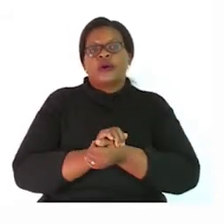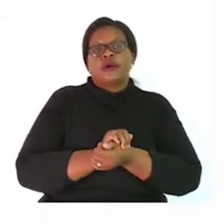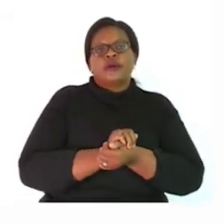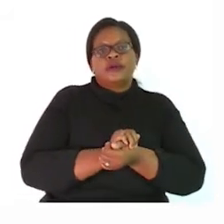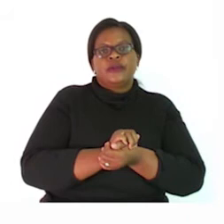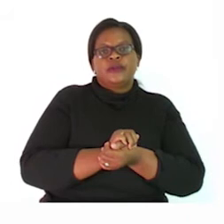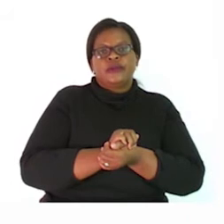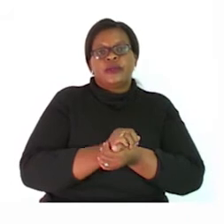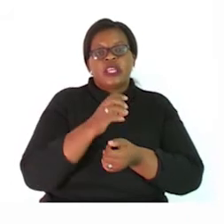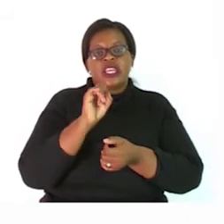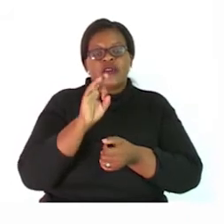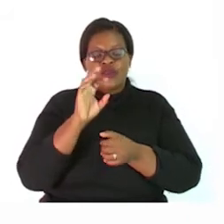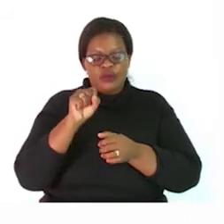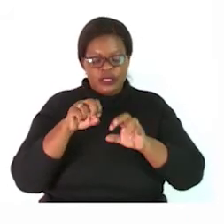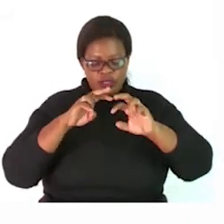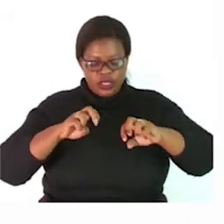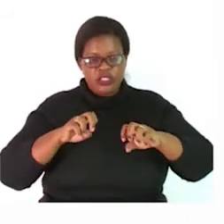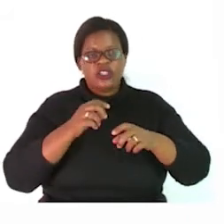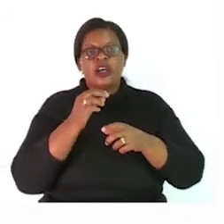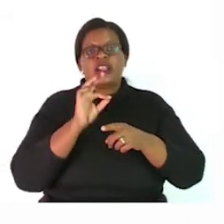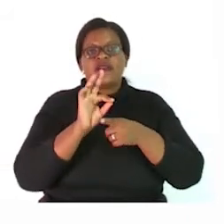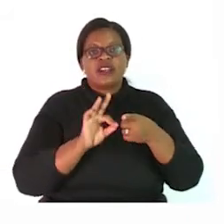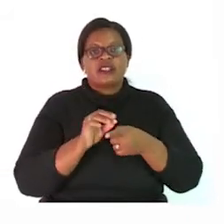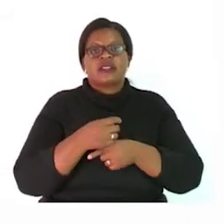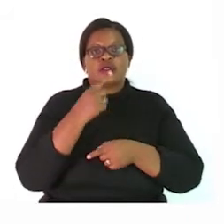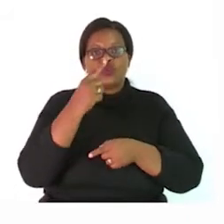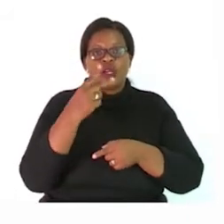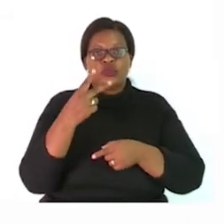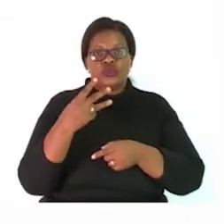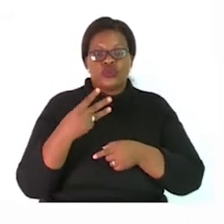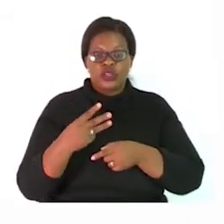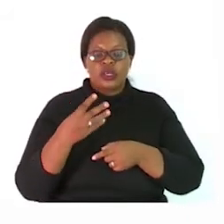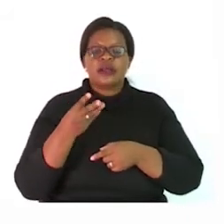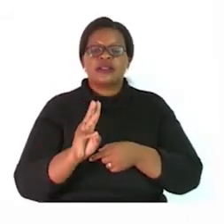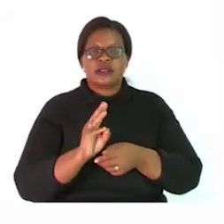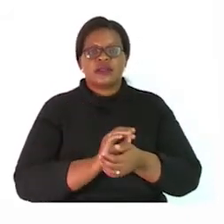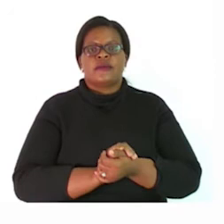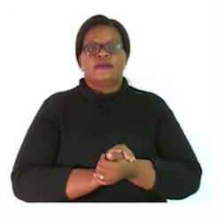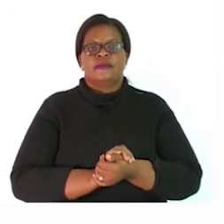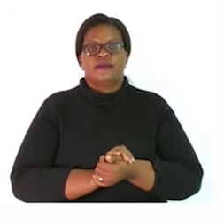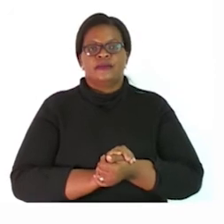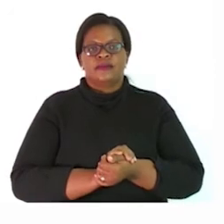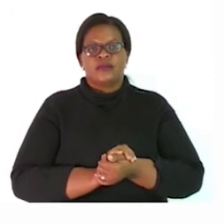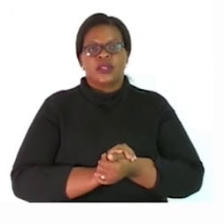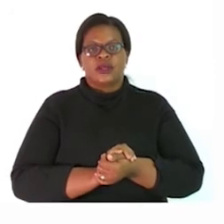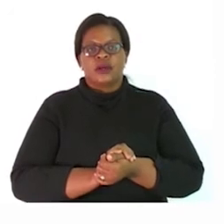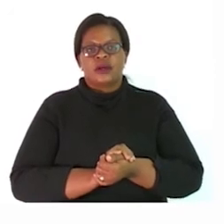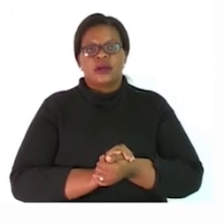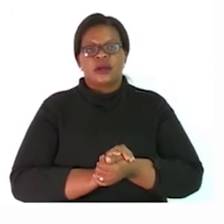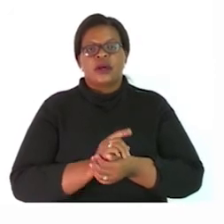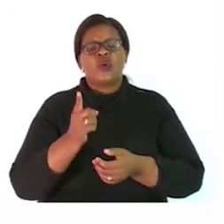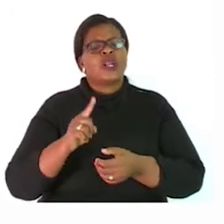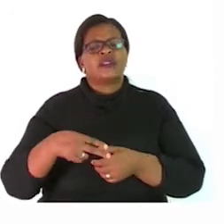their factors, will be 1, 2, 3, and 6. Now, what is